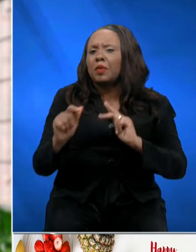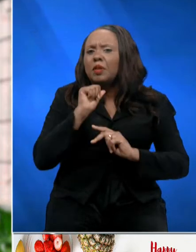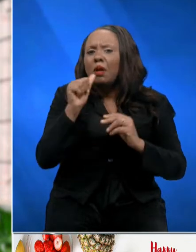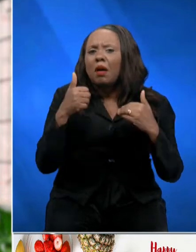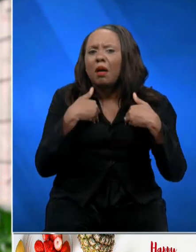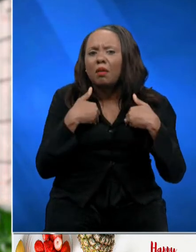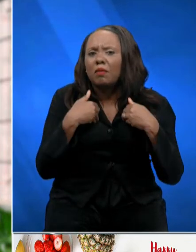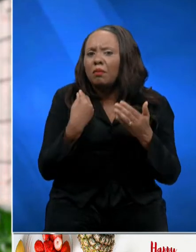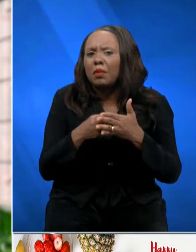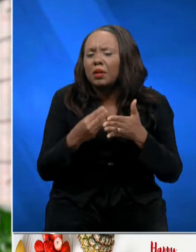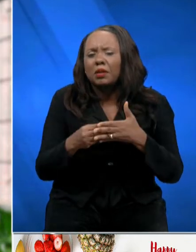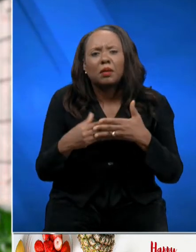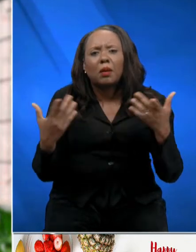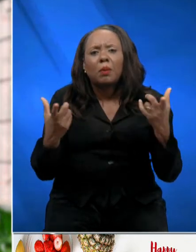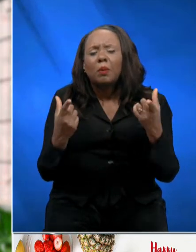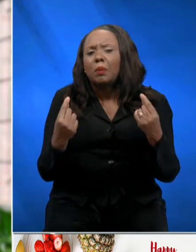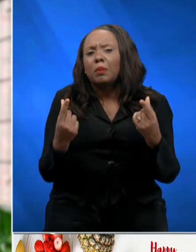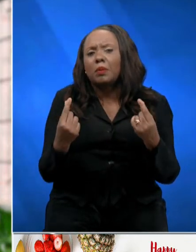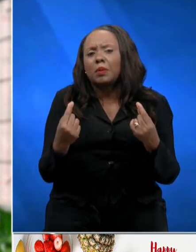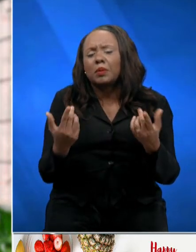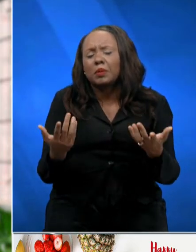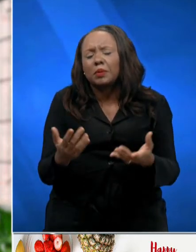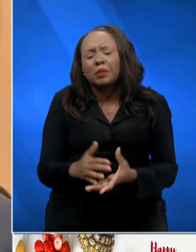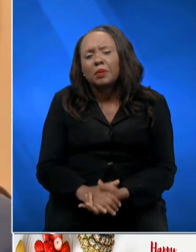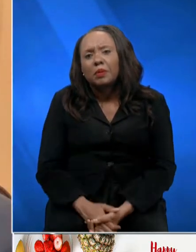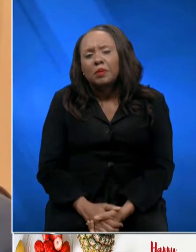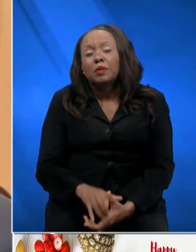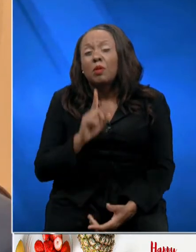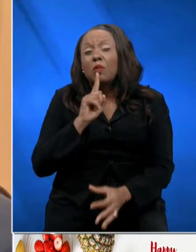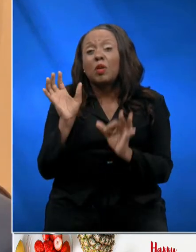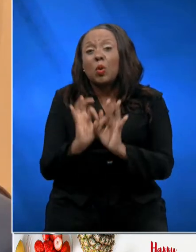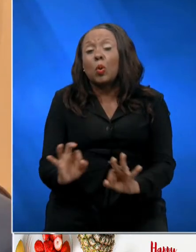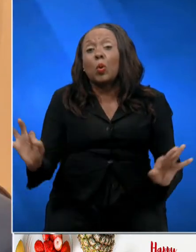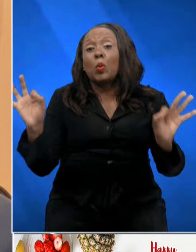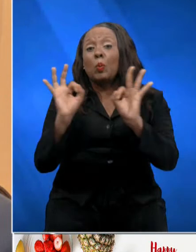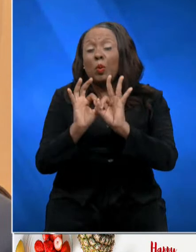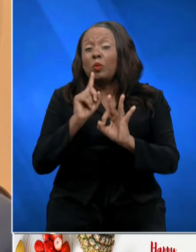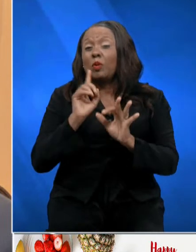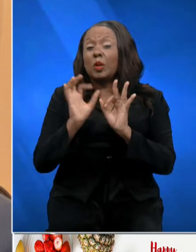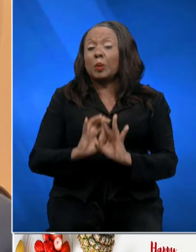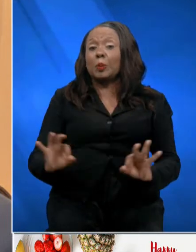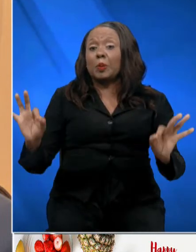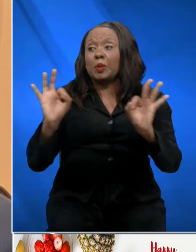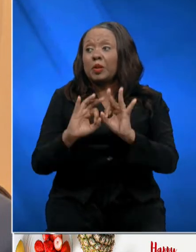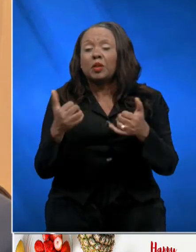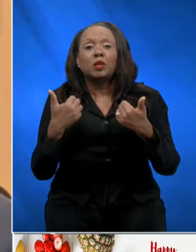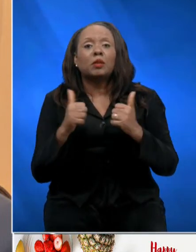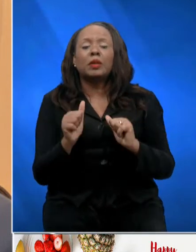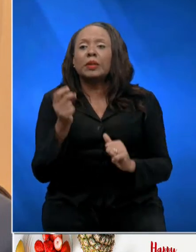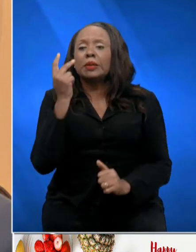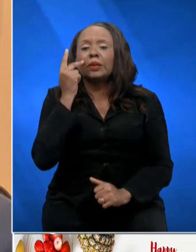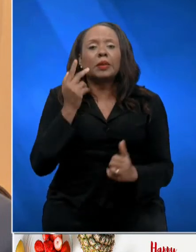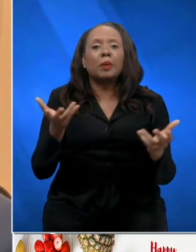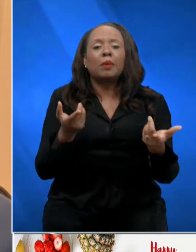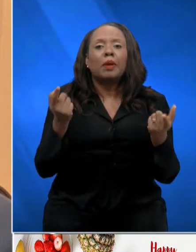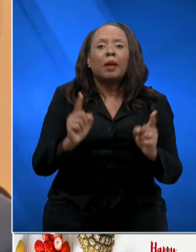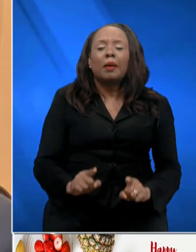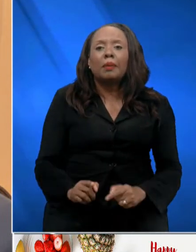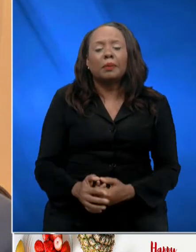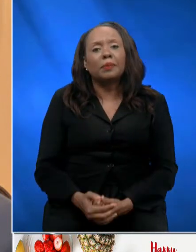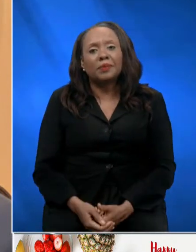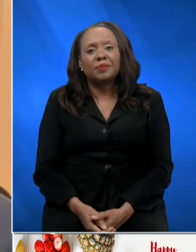first instance when it comes to dealing with something like this, because it's an important tool in trying to determine what is happening to a